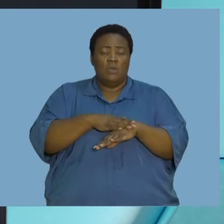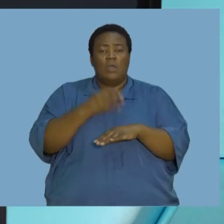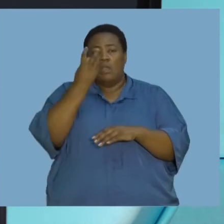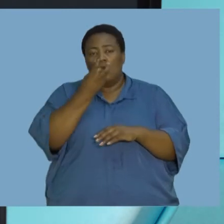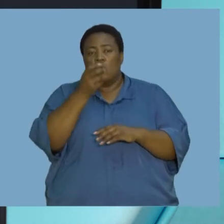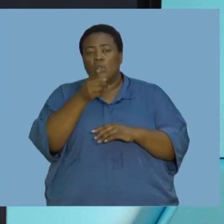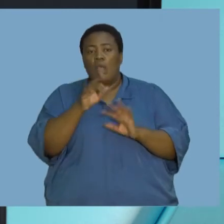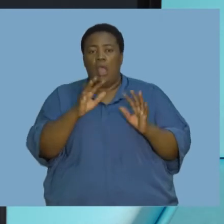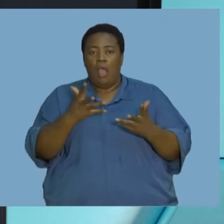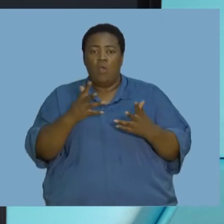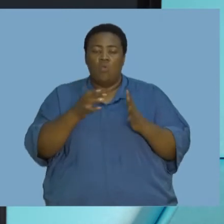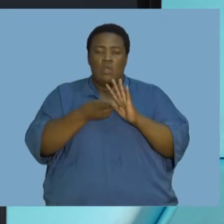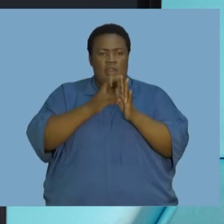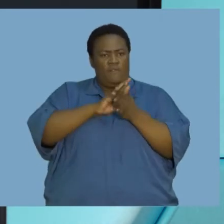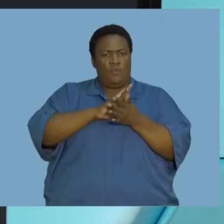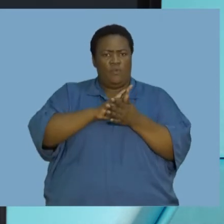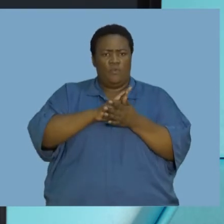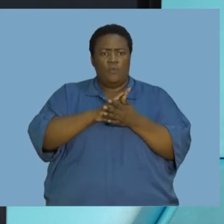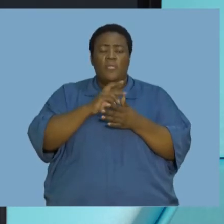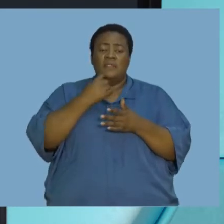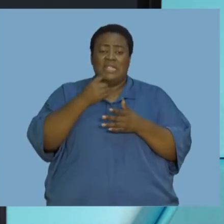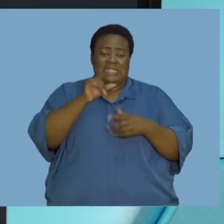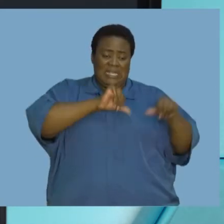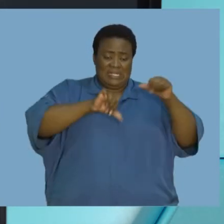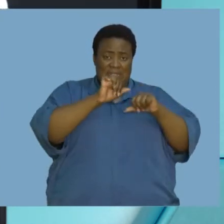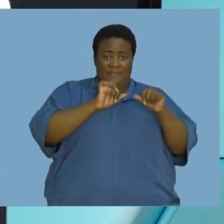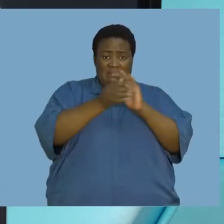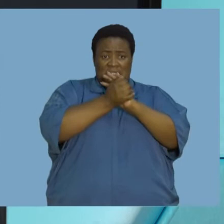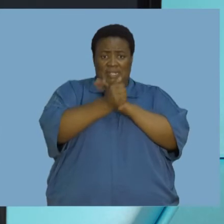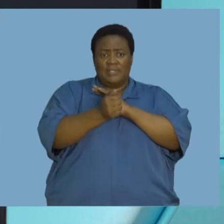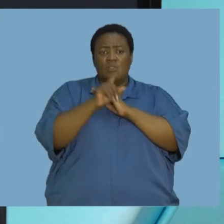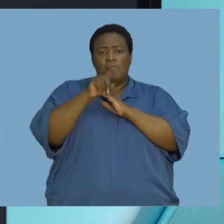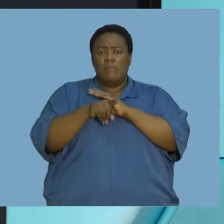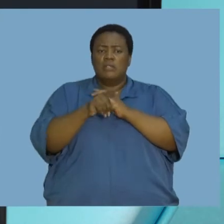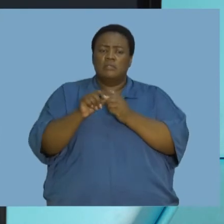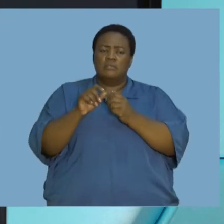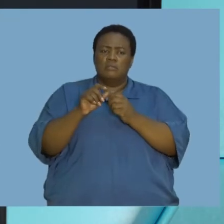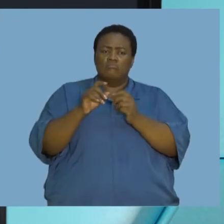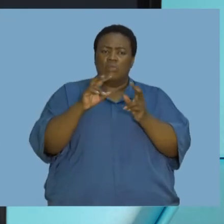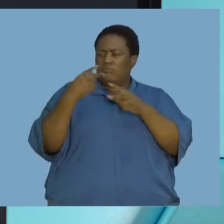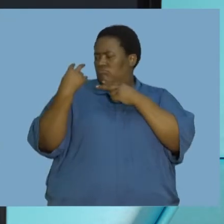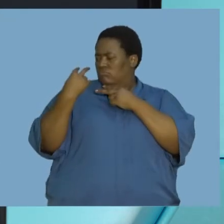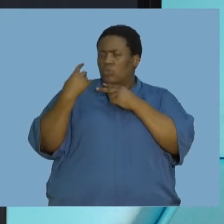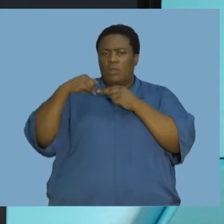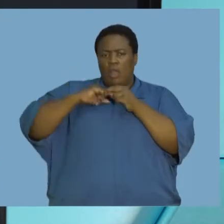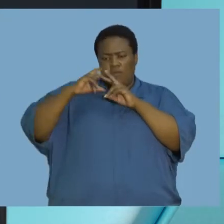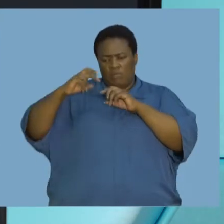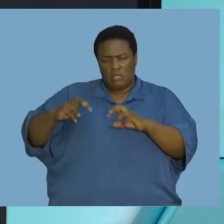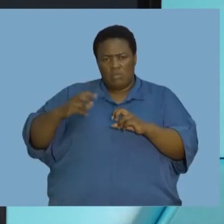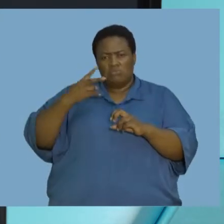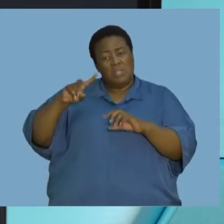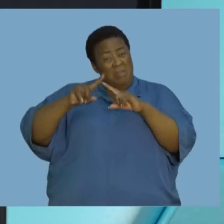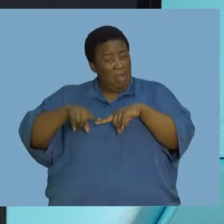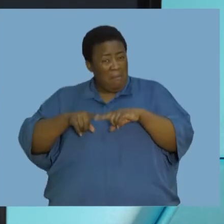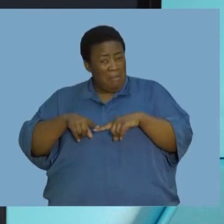and reviewed. So when we talk about scientific skills, we've got to reflect on our investigation and talk about the reliability. If you read